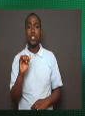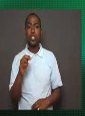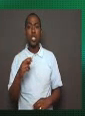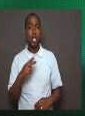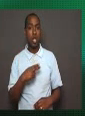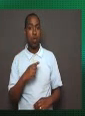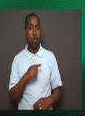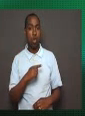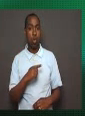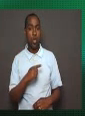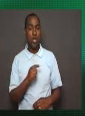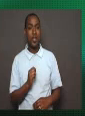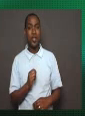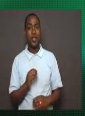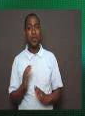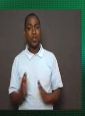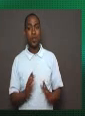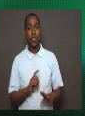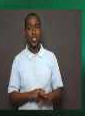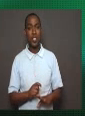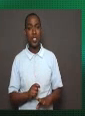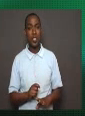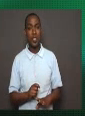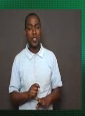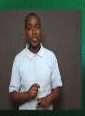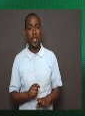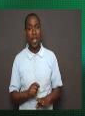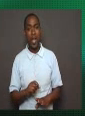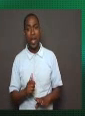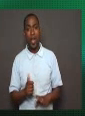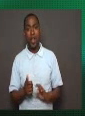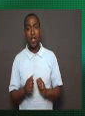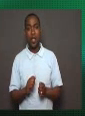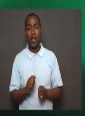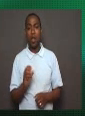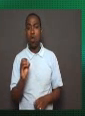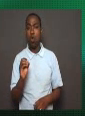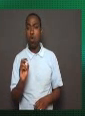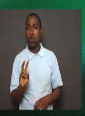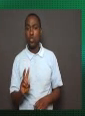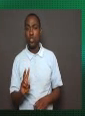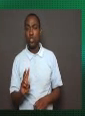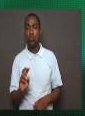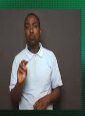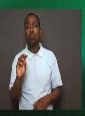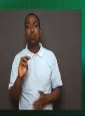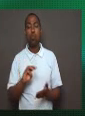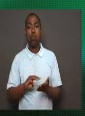splits, forming purple-red hemoglobin and oxygen